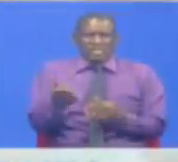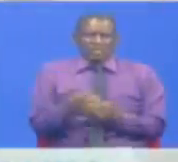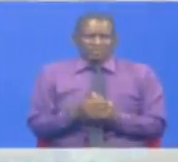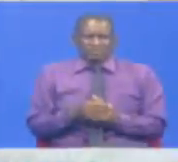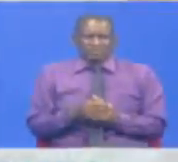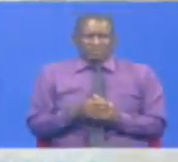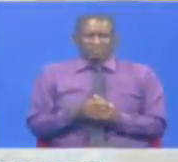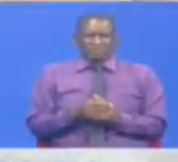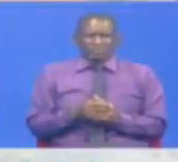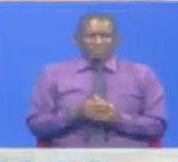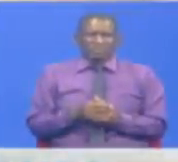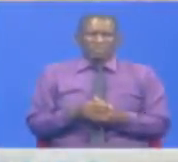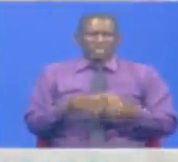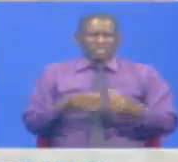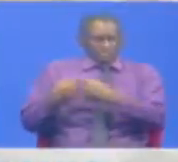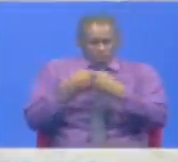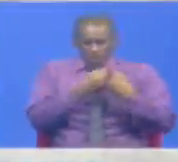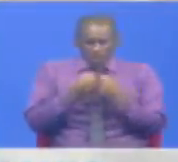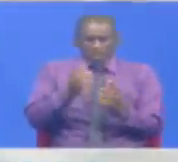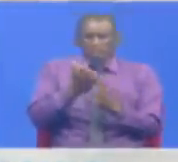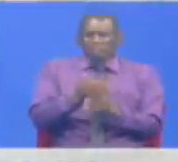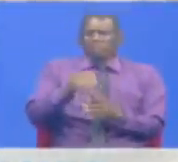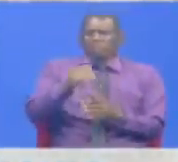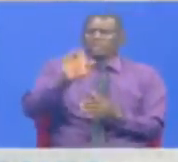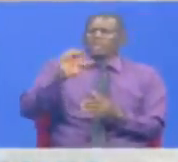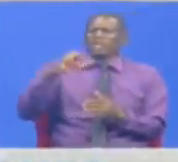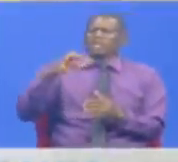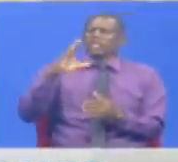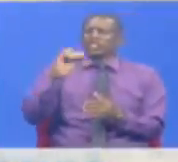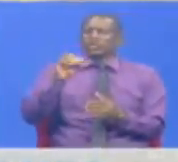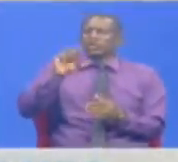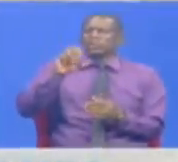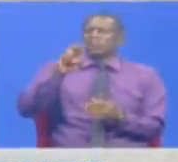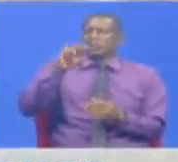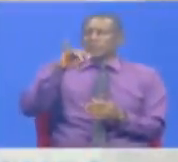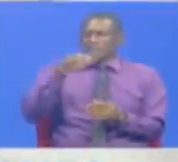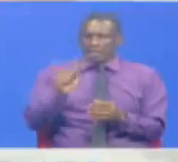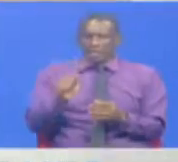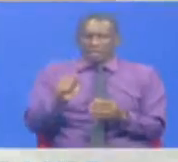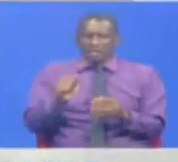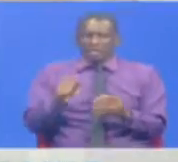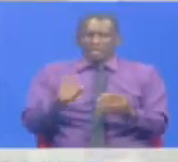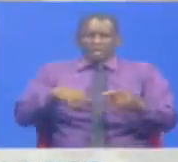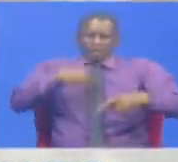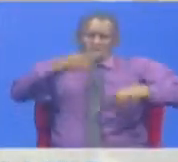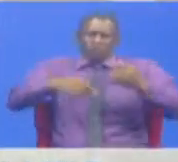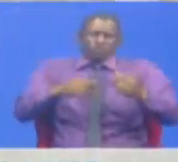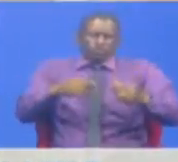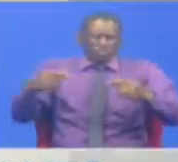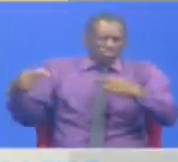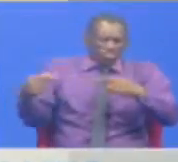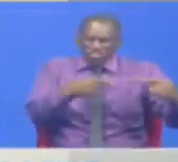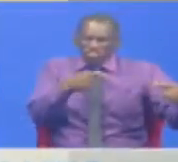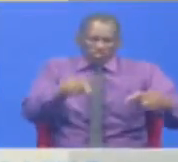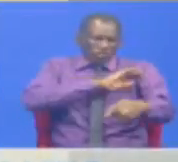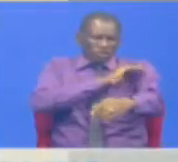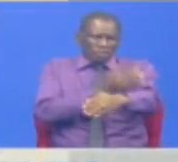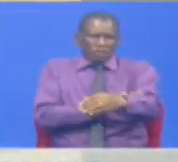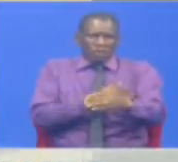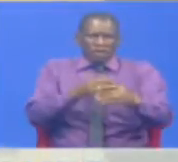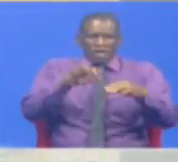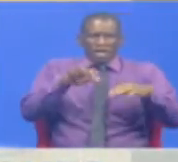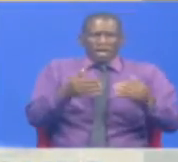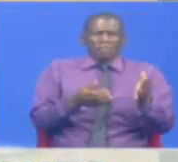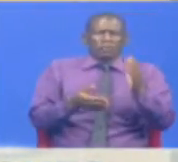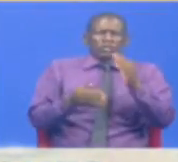The widening schism between the Legio Maria adherents is a result of a long-running power struggle between Pope Adika and the late Pope Romanus